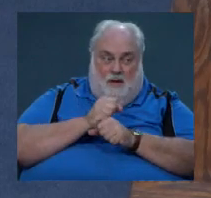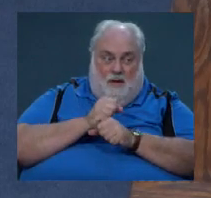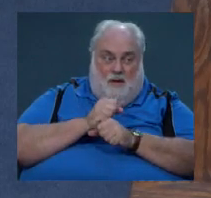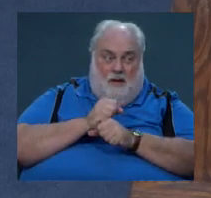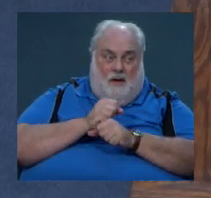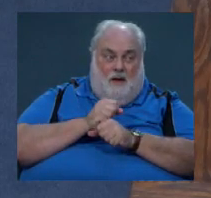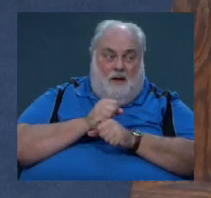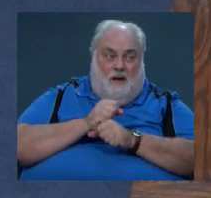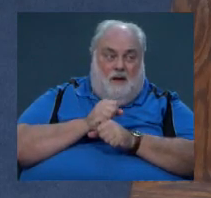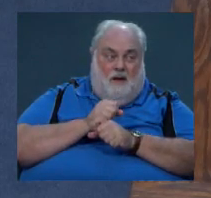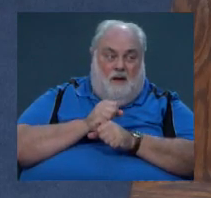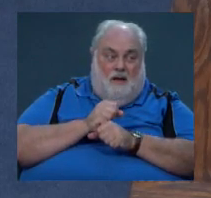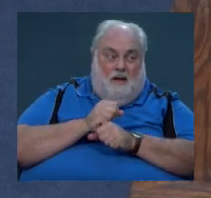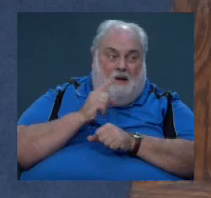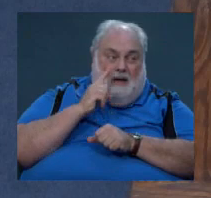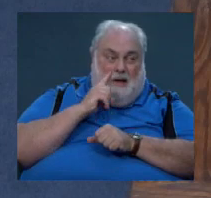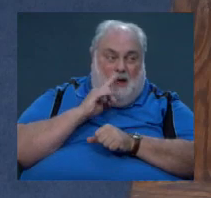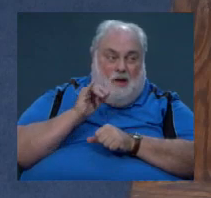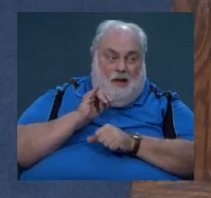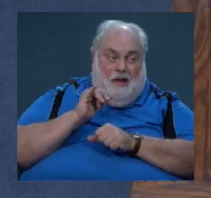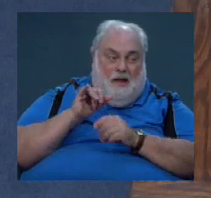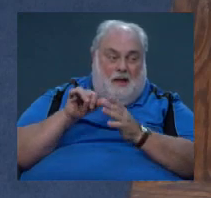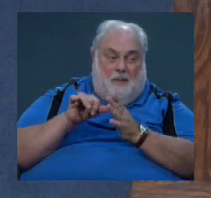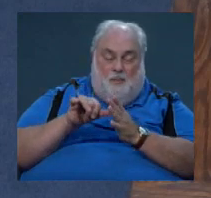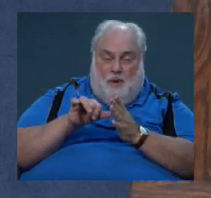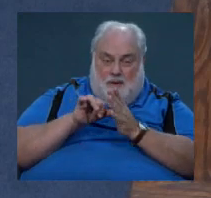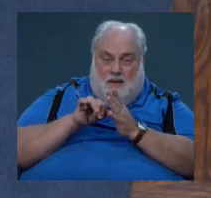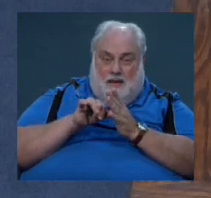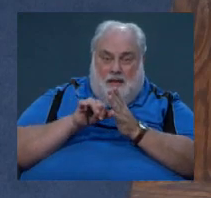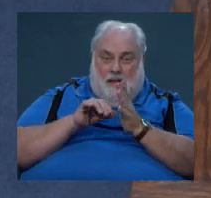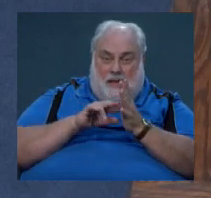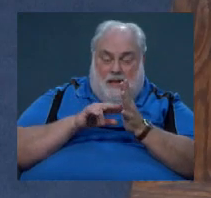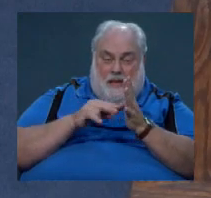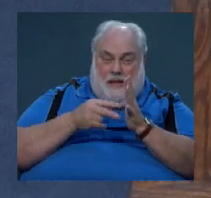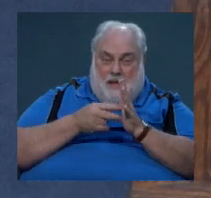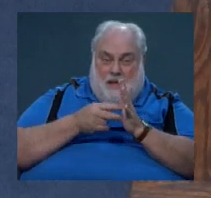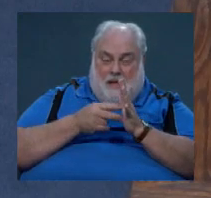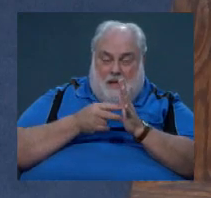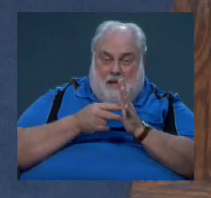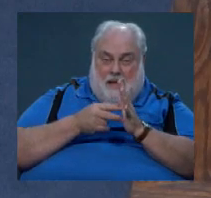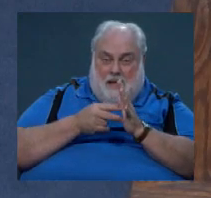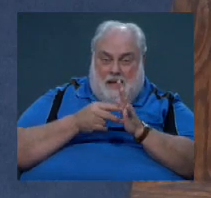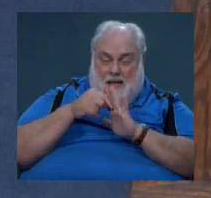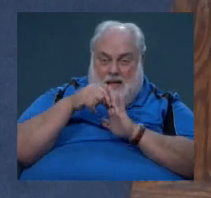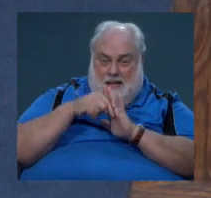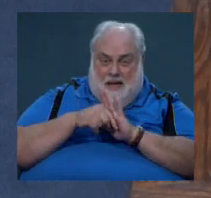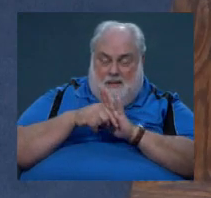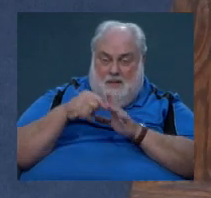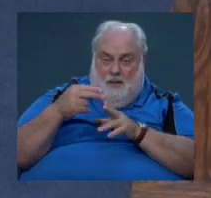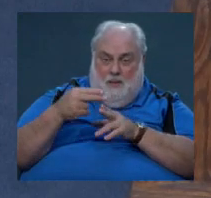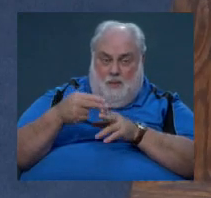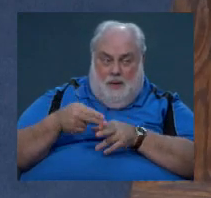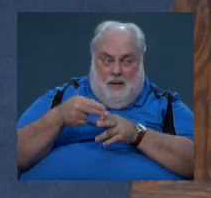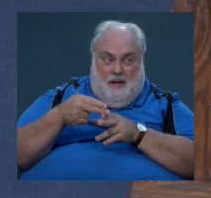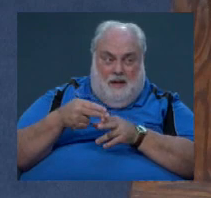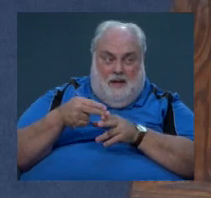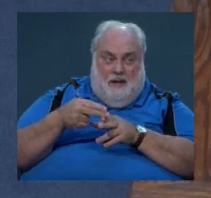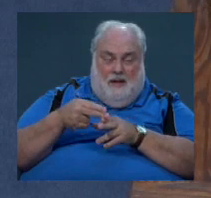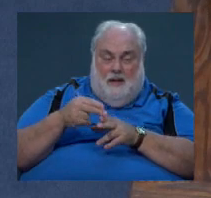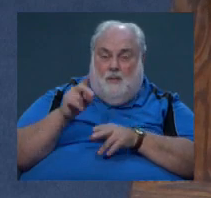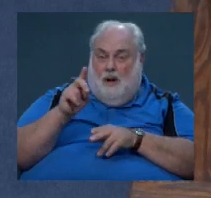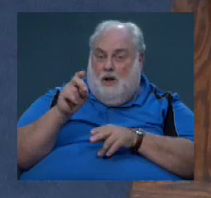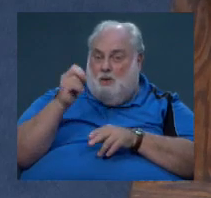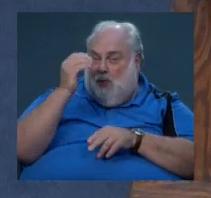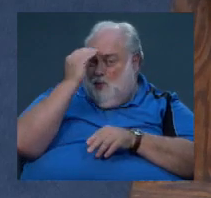units it is. And it looks very impressive, but that don't necessarily mean it has any depth and weight. This is what I do